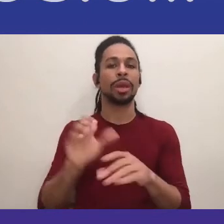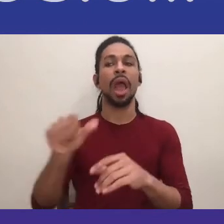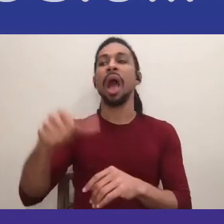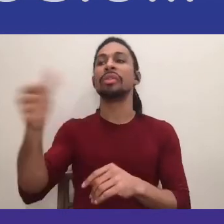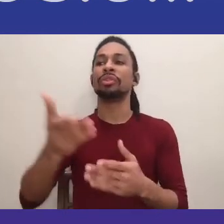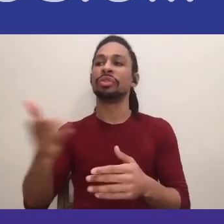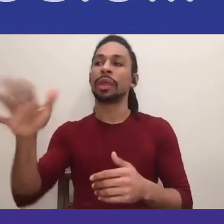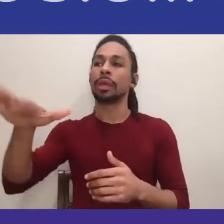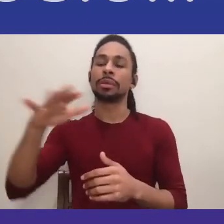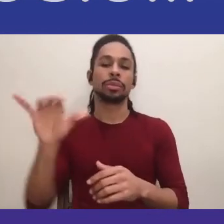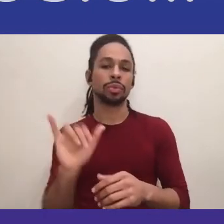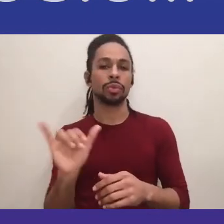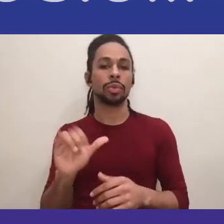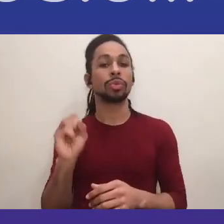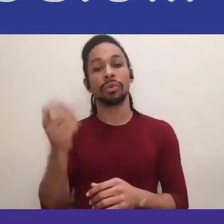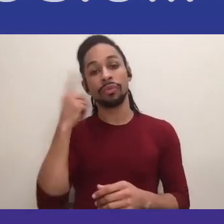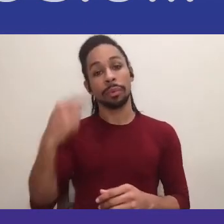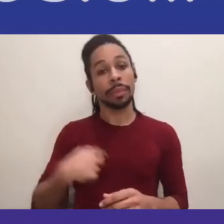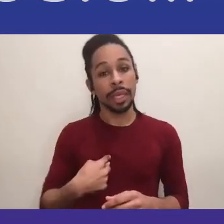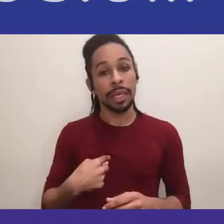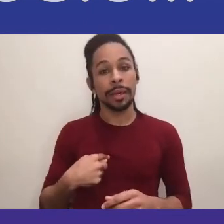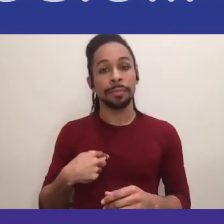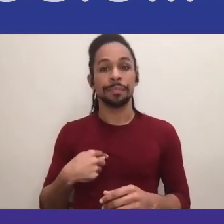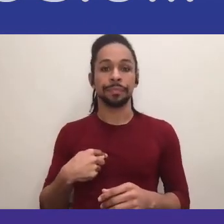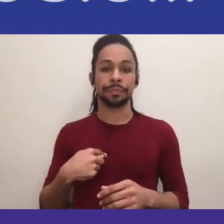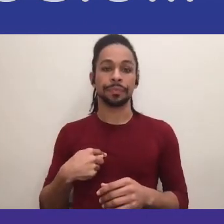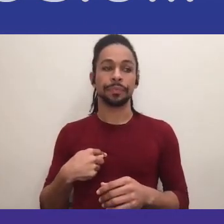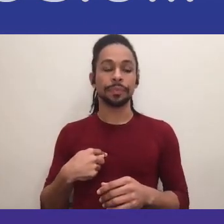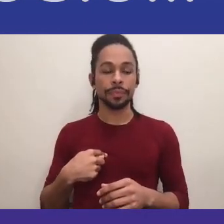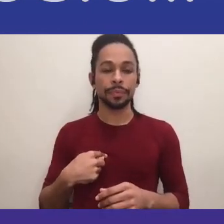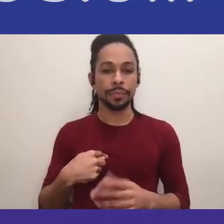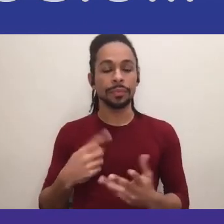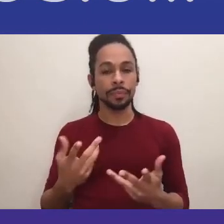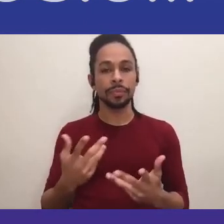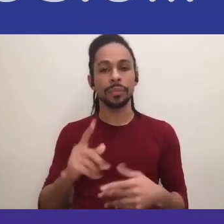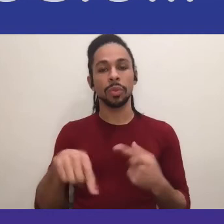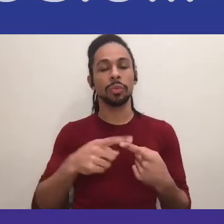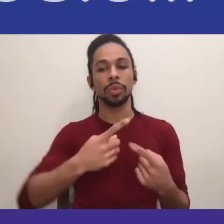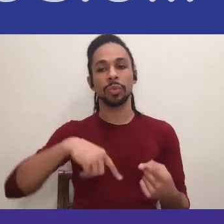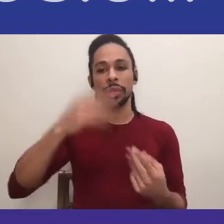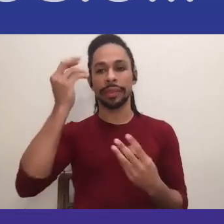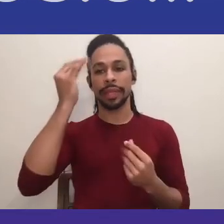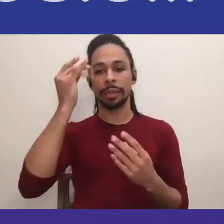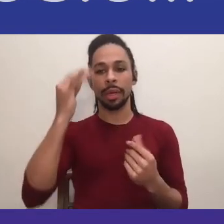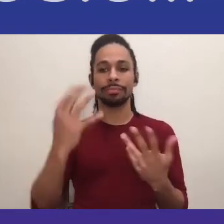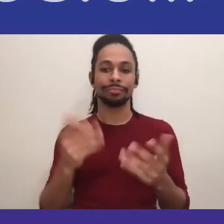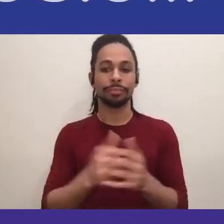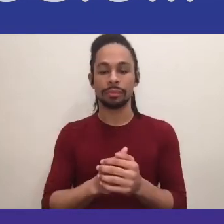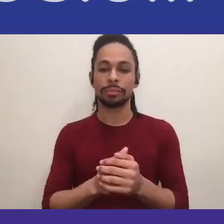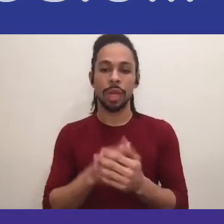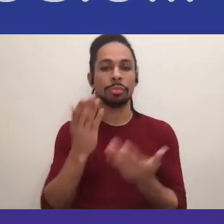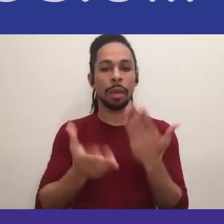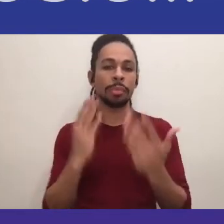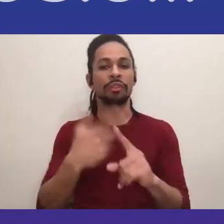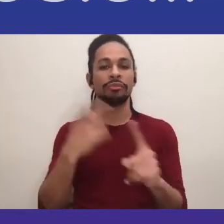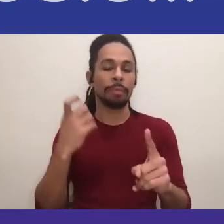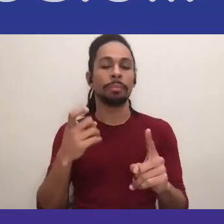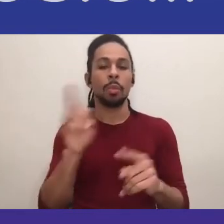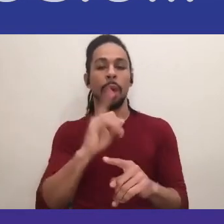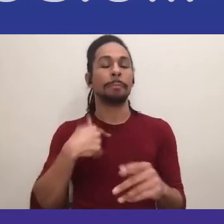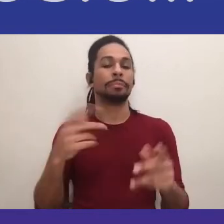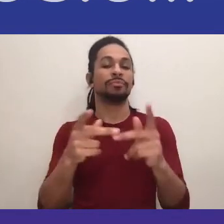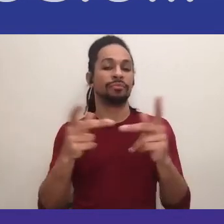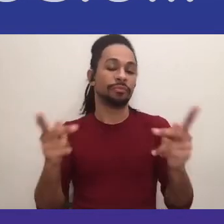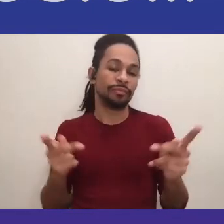like, when we think about, I mean, I probably, from the place that I come,